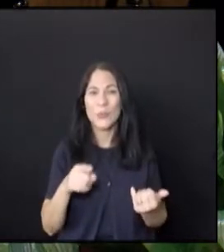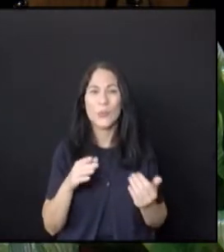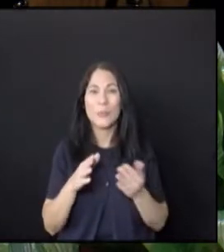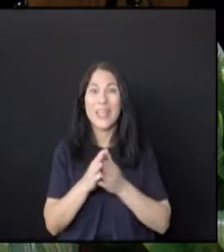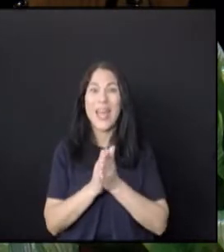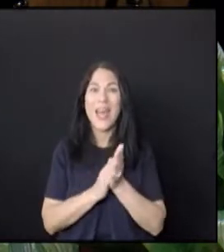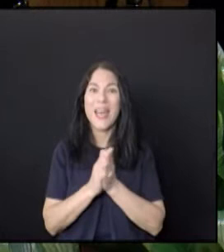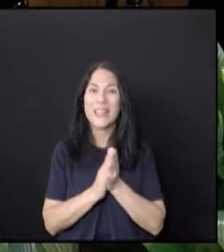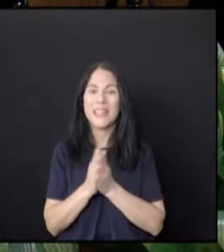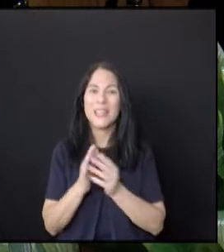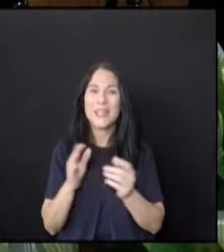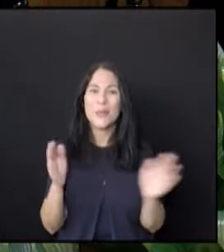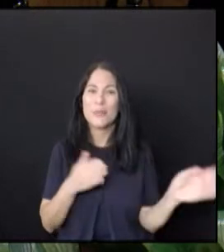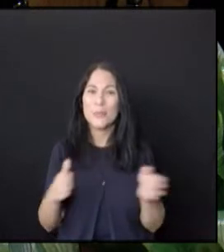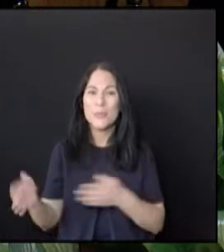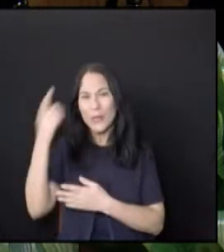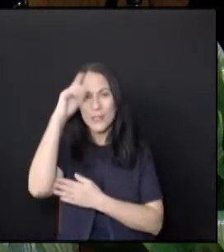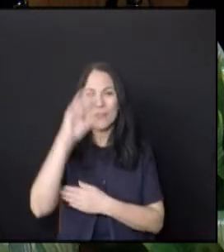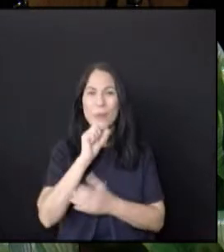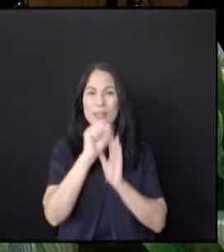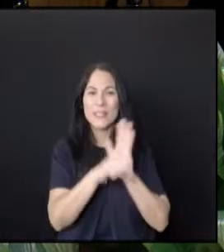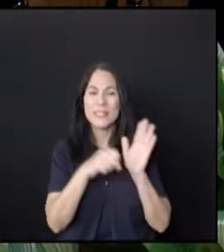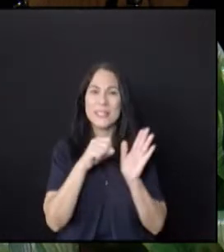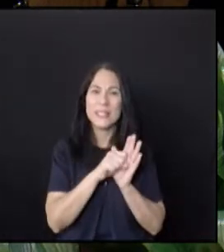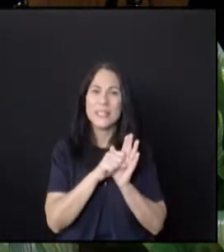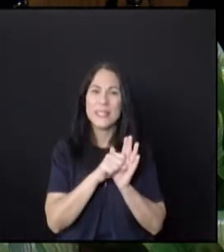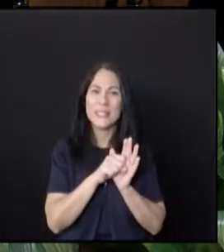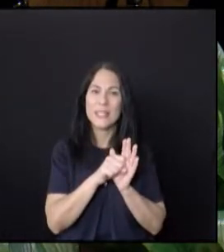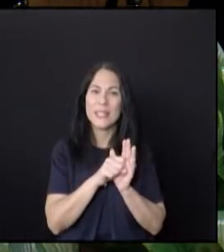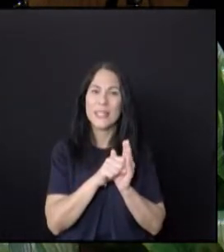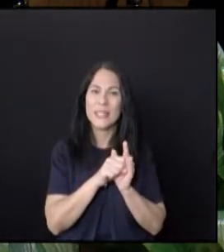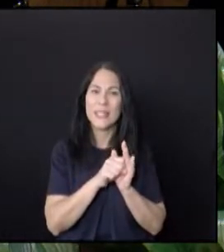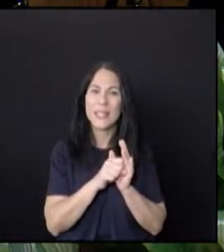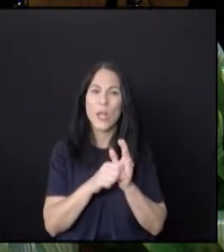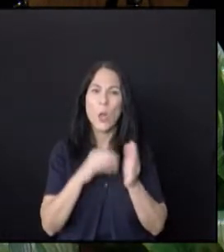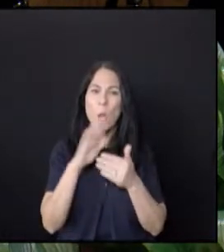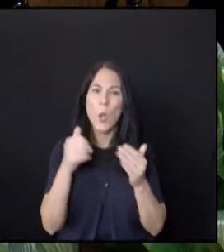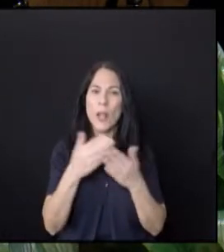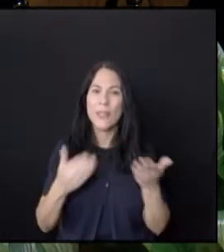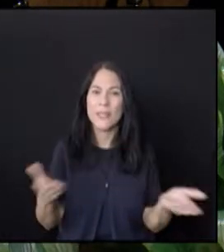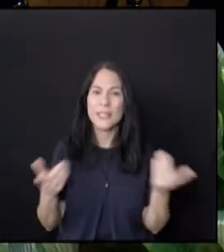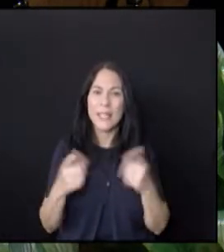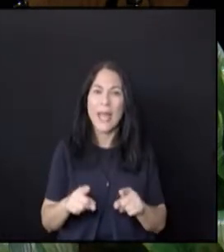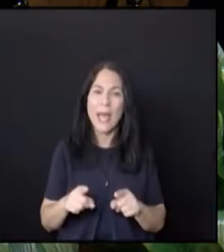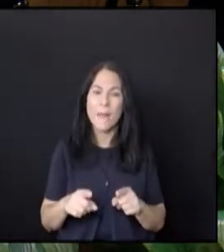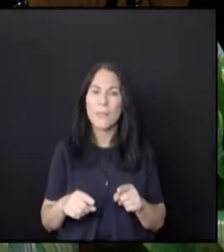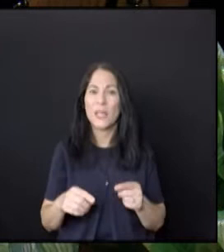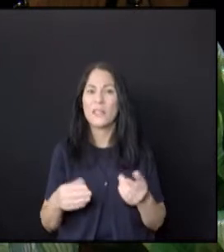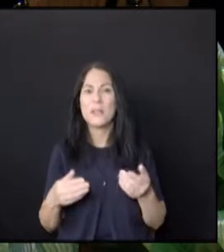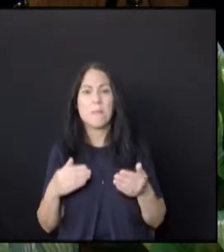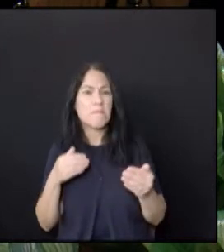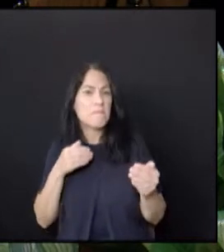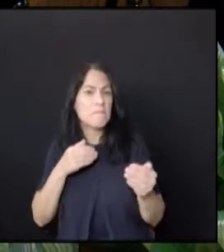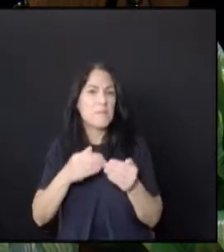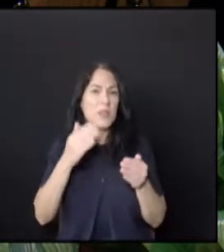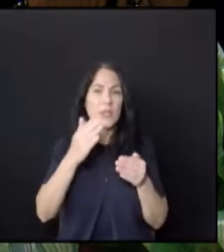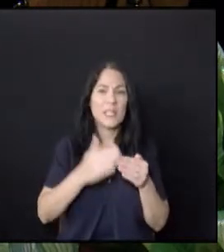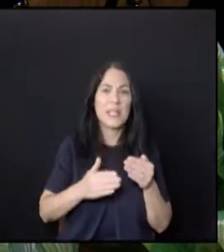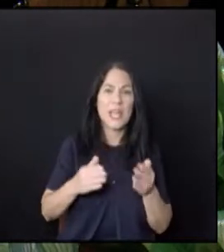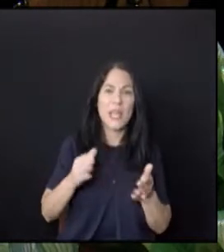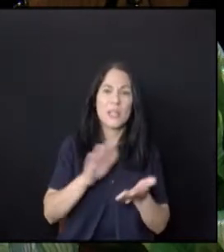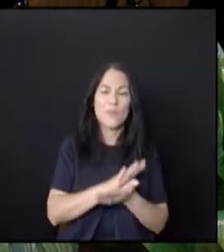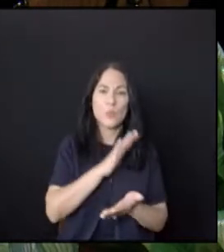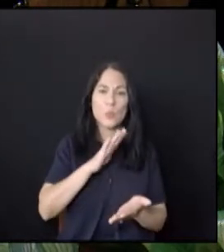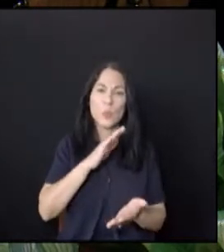eagerly preparing for all this season typically brings in our culture, the end of the school year and proms and graduations